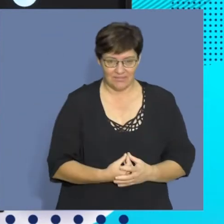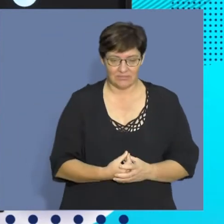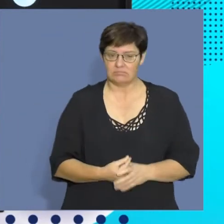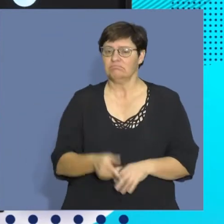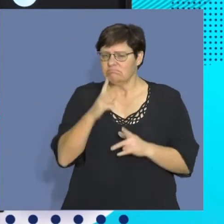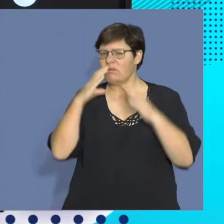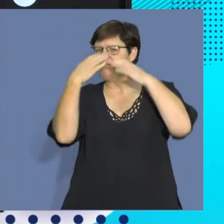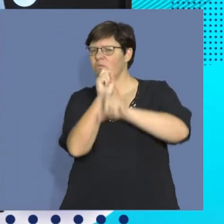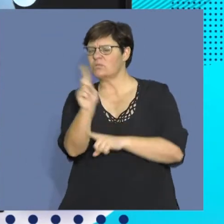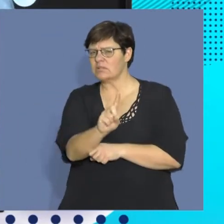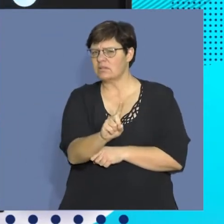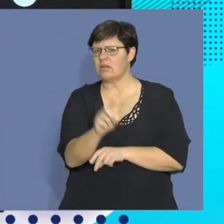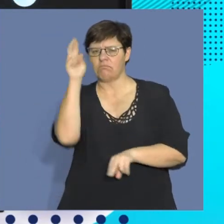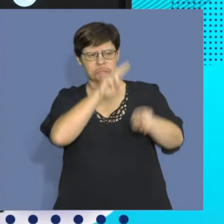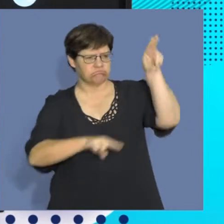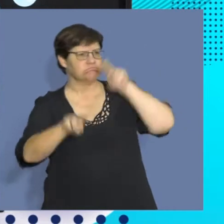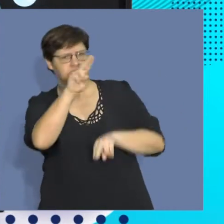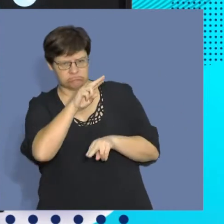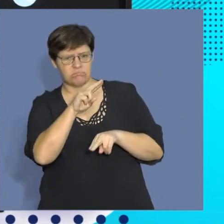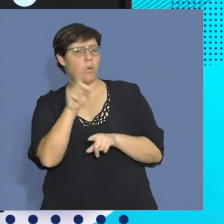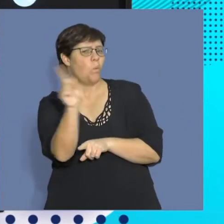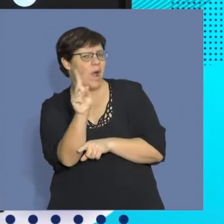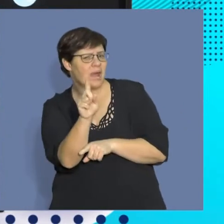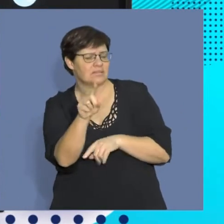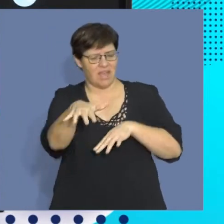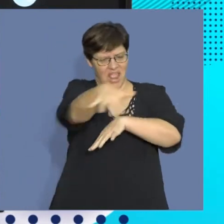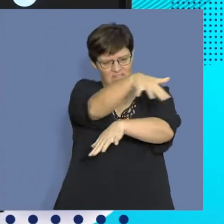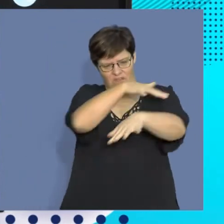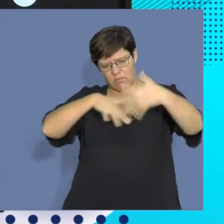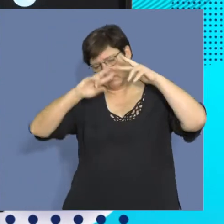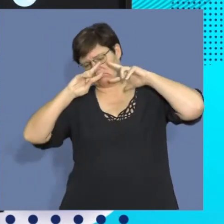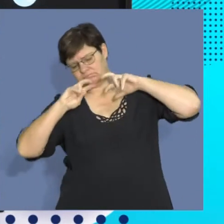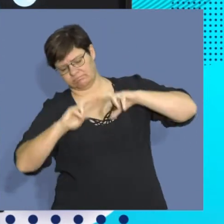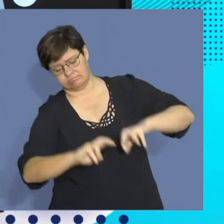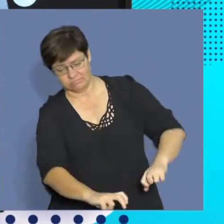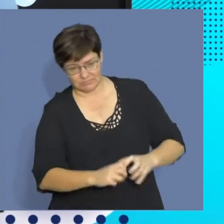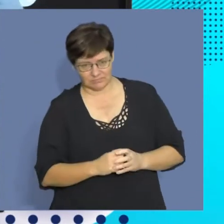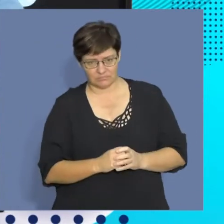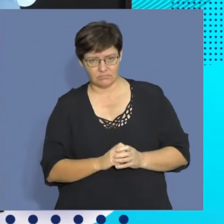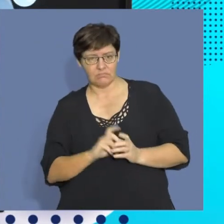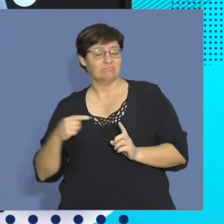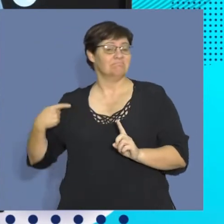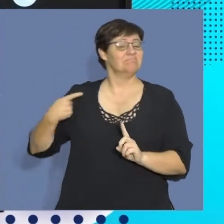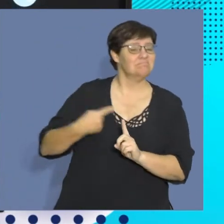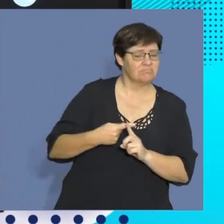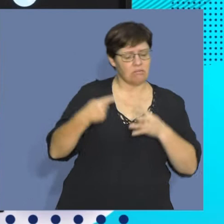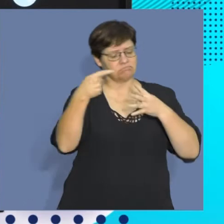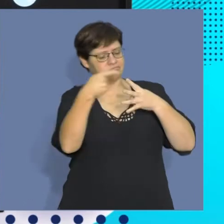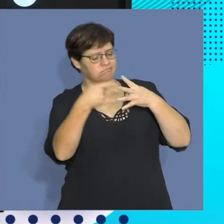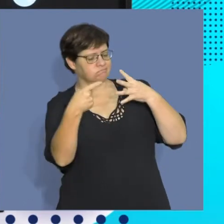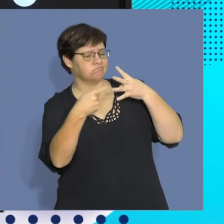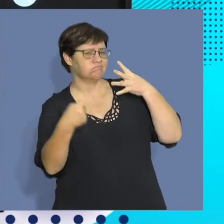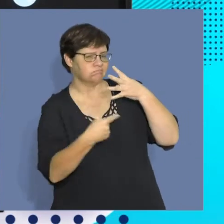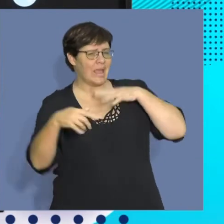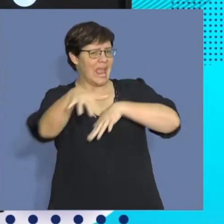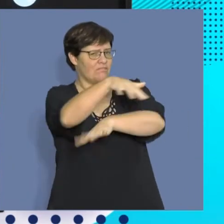focus on a revision lesson on environmental studies. We've looked at several concepts over the last couple lessons on environmental